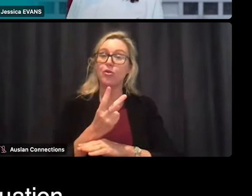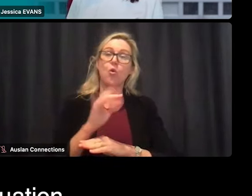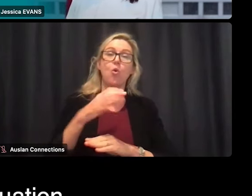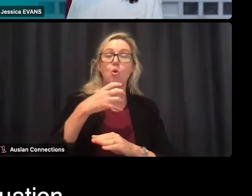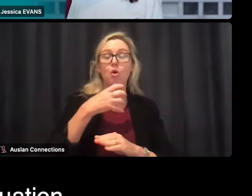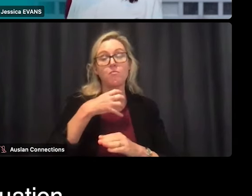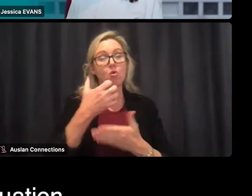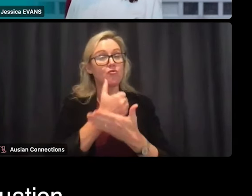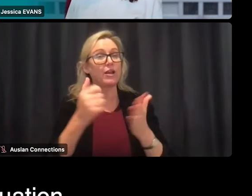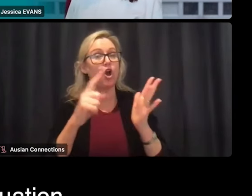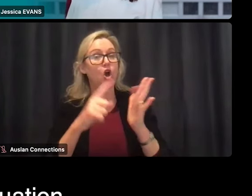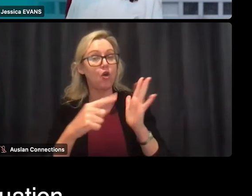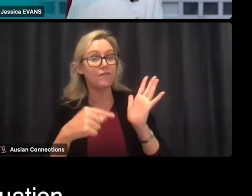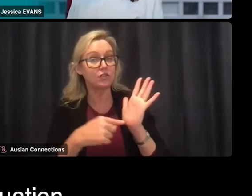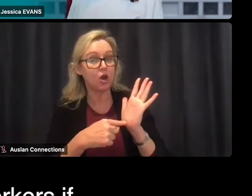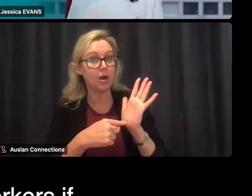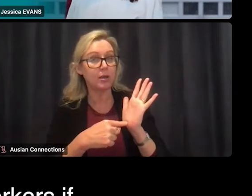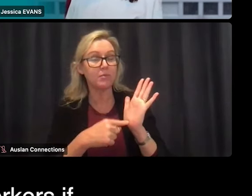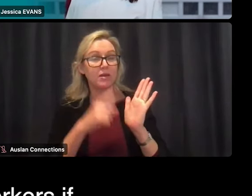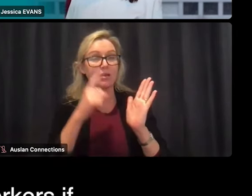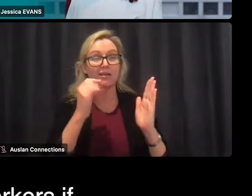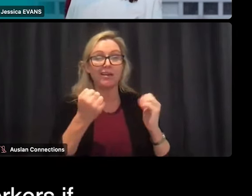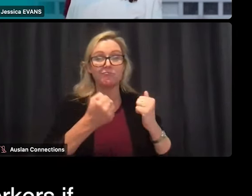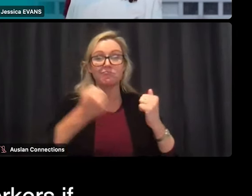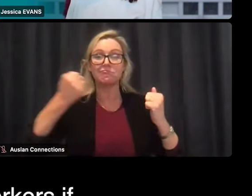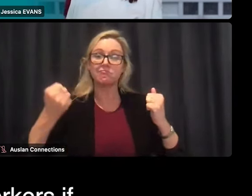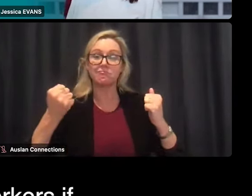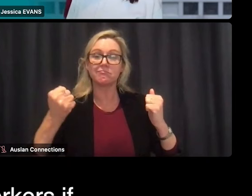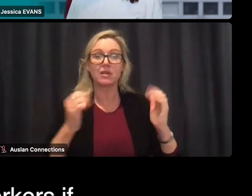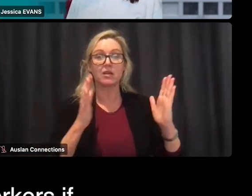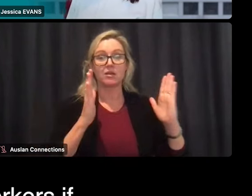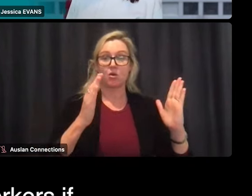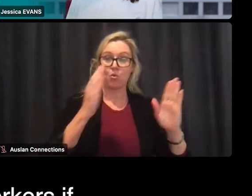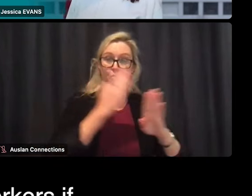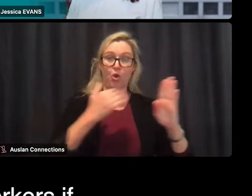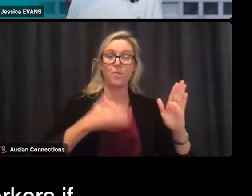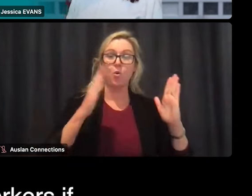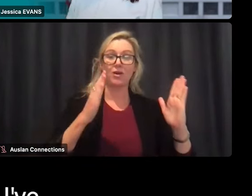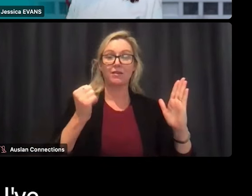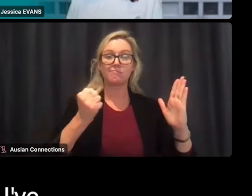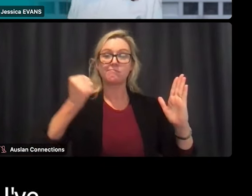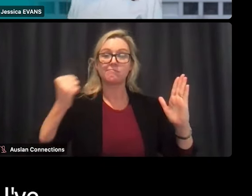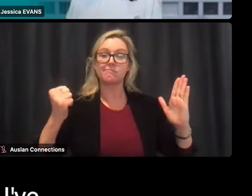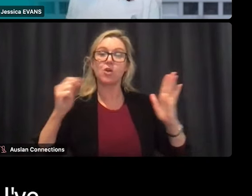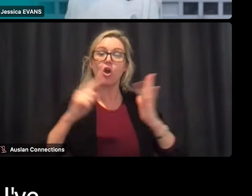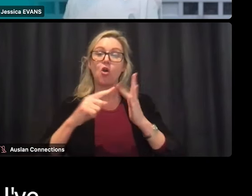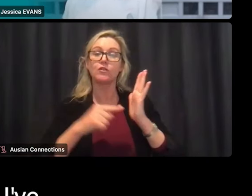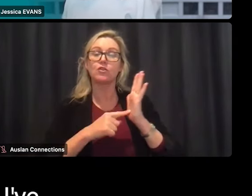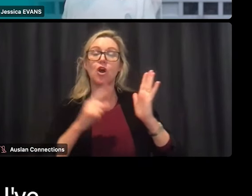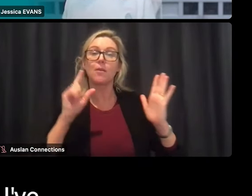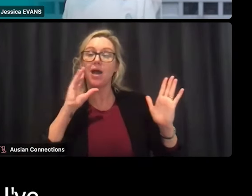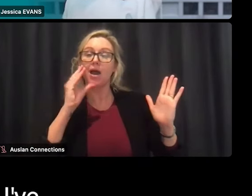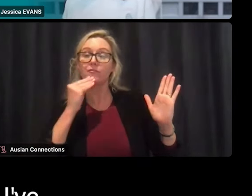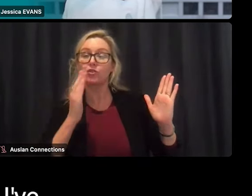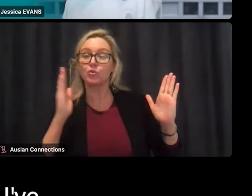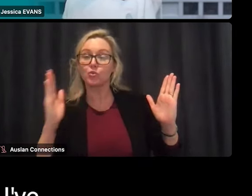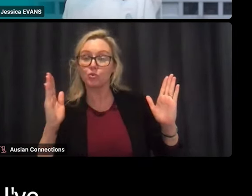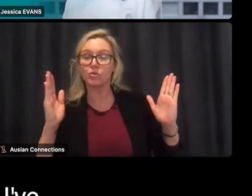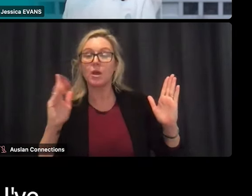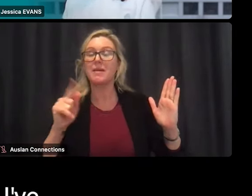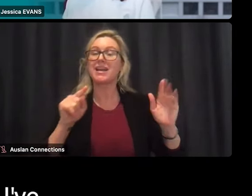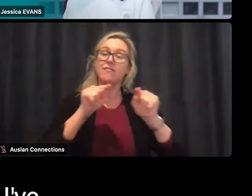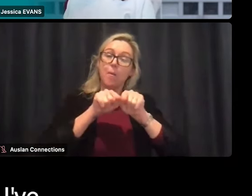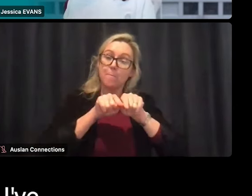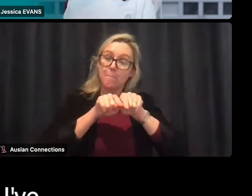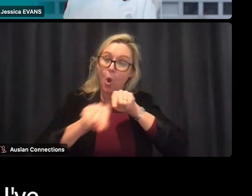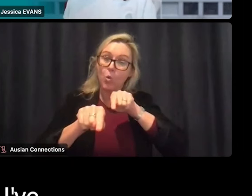overtime situation. And again, you'd either allocate those workers if they're significantly in